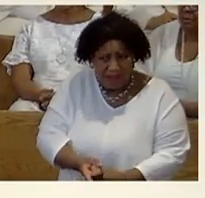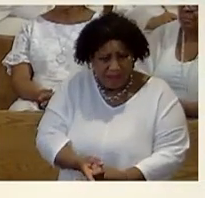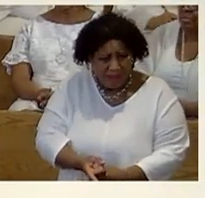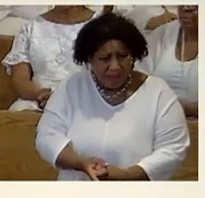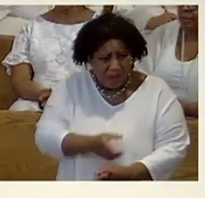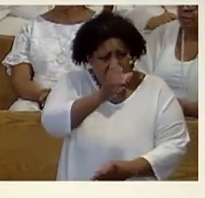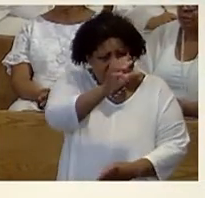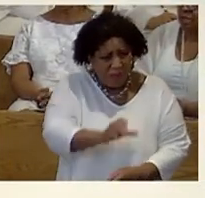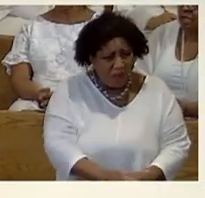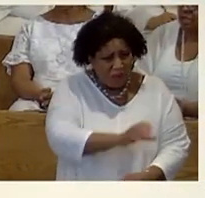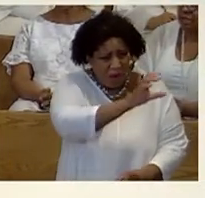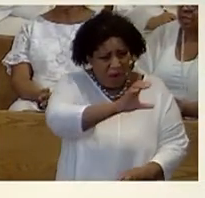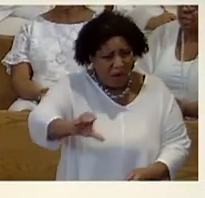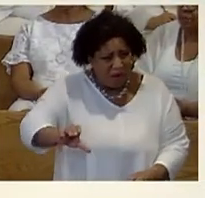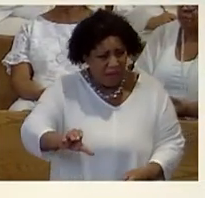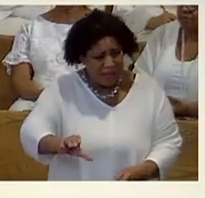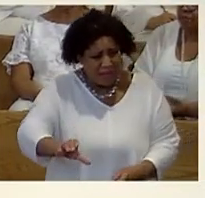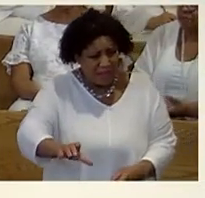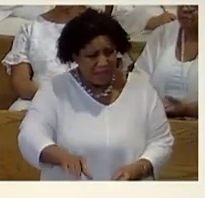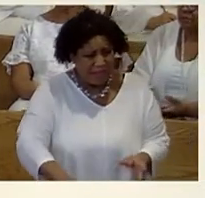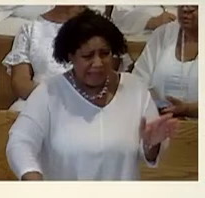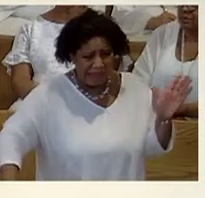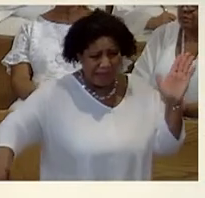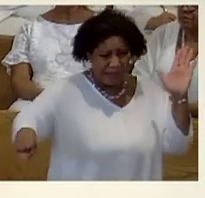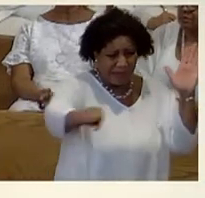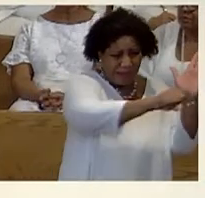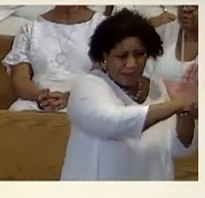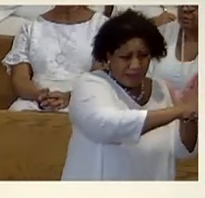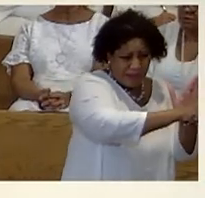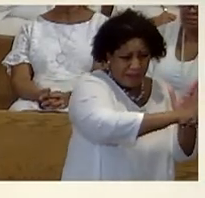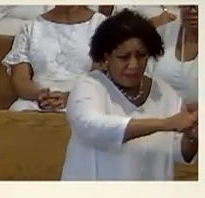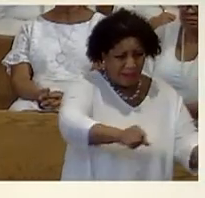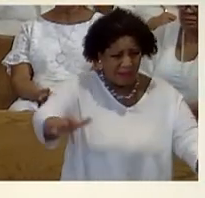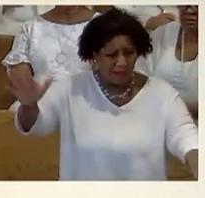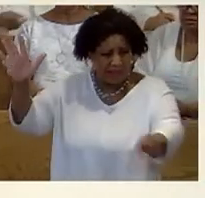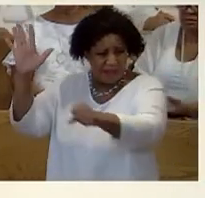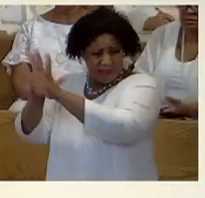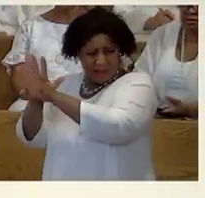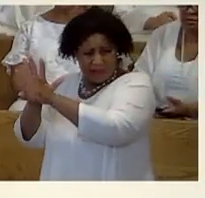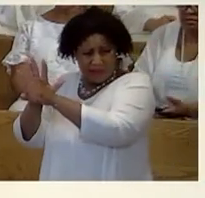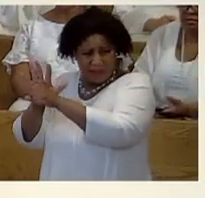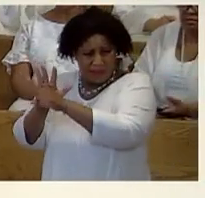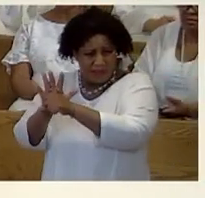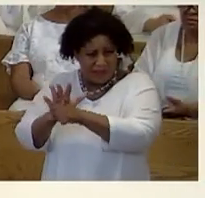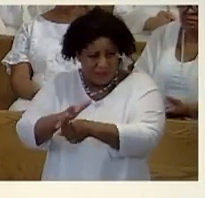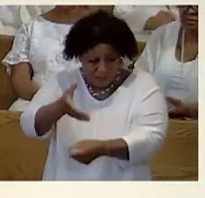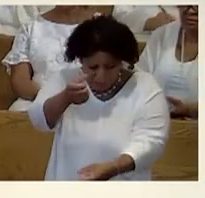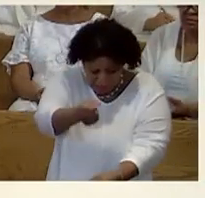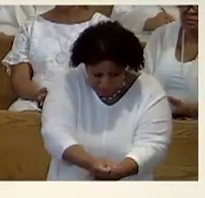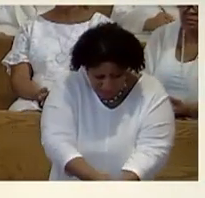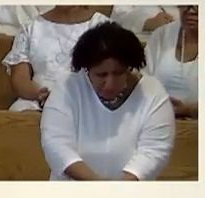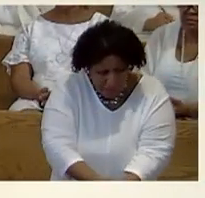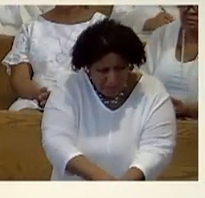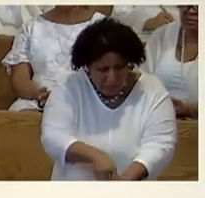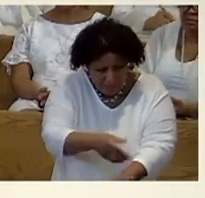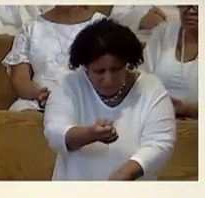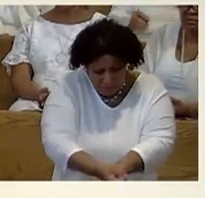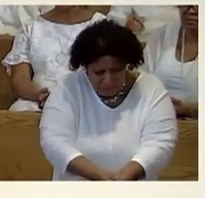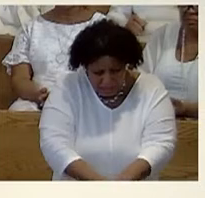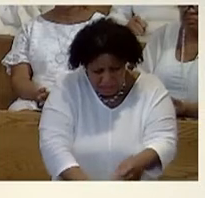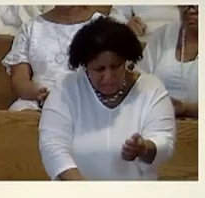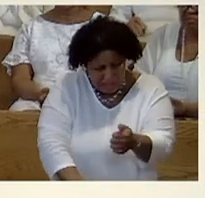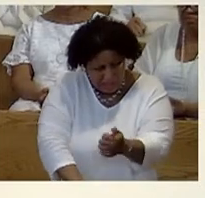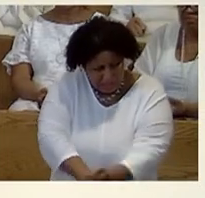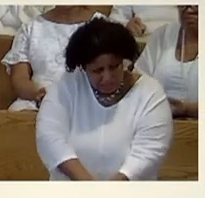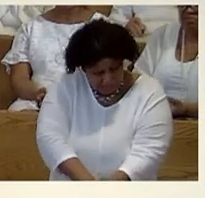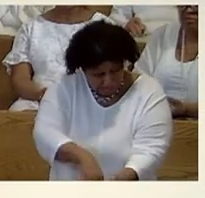on a cross. They nailed him in his hands. They nailed him in his feet. Come on, you